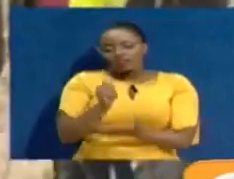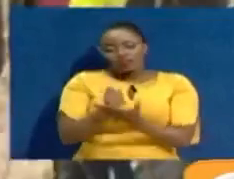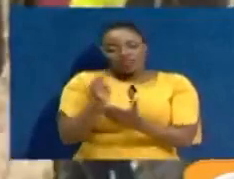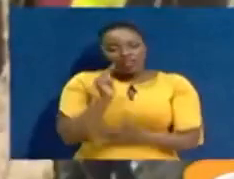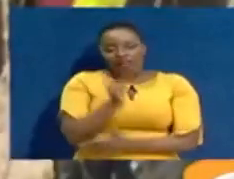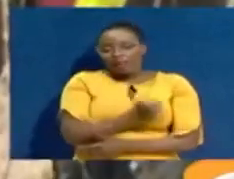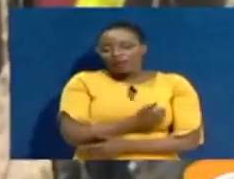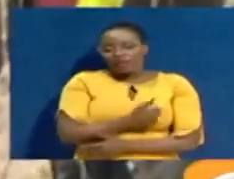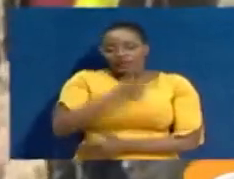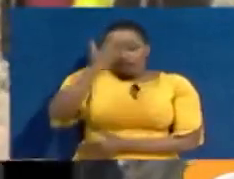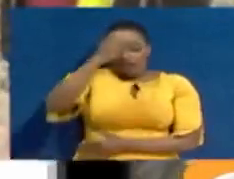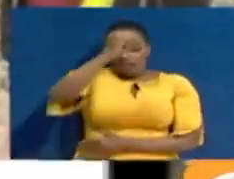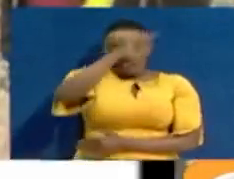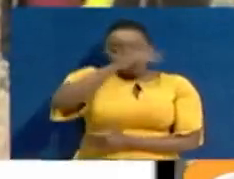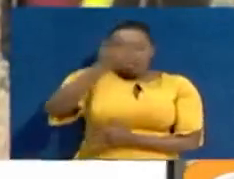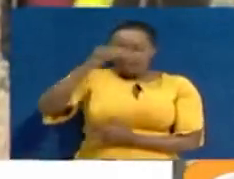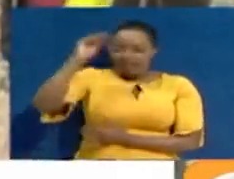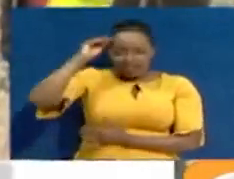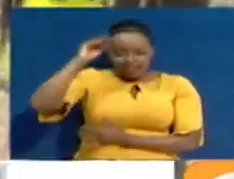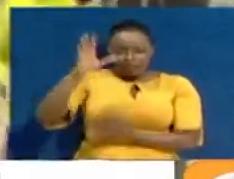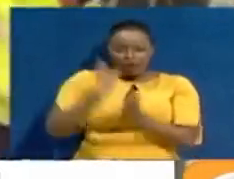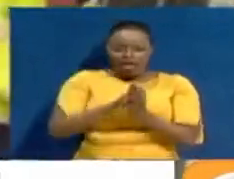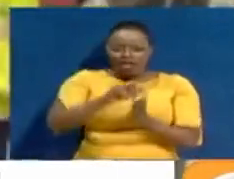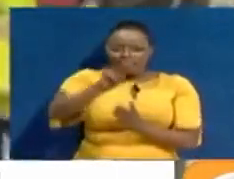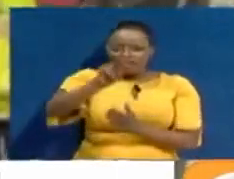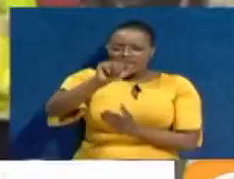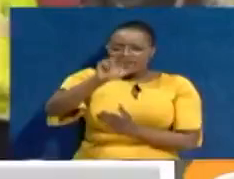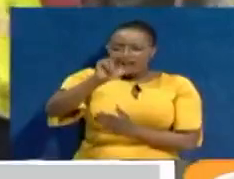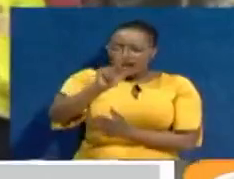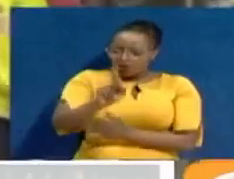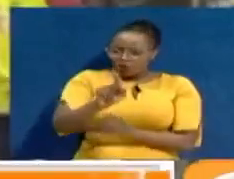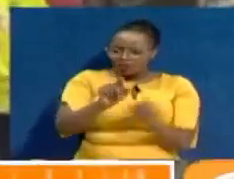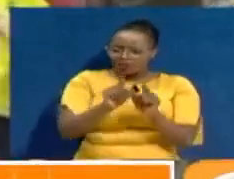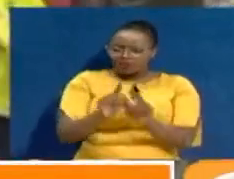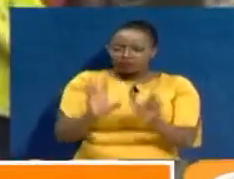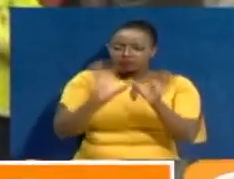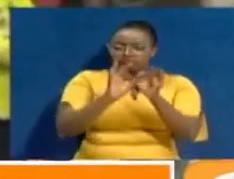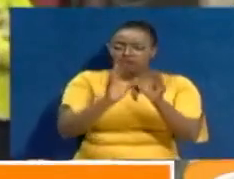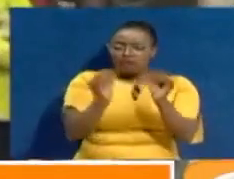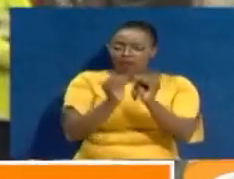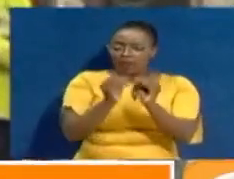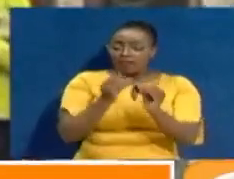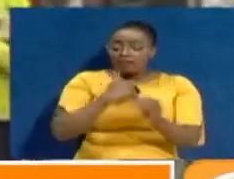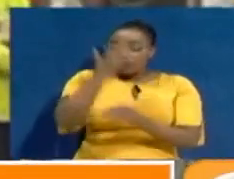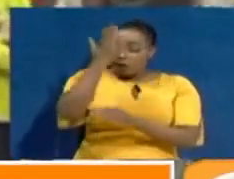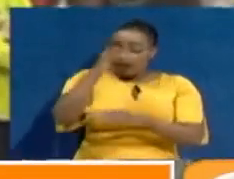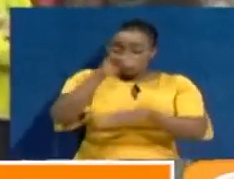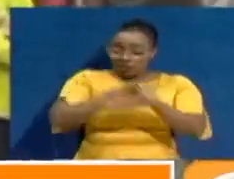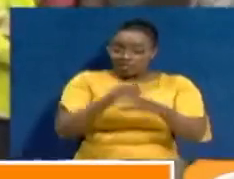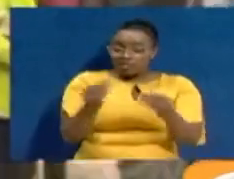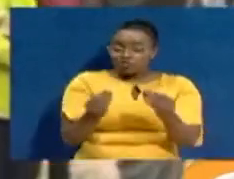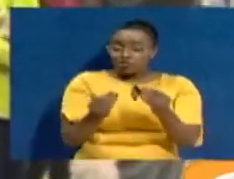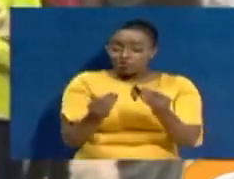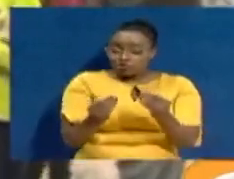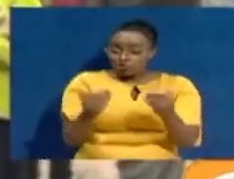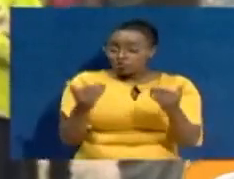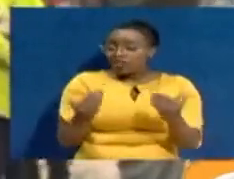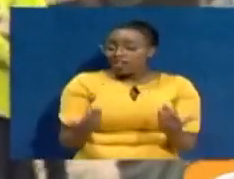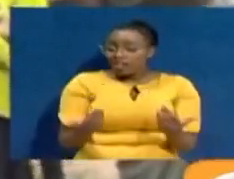tusaidiwe. Kajiado na kaunti ya Kiambu na kaunti ya Narok wote washikane watatu kukuwe na mkutano ndio suluhisho lipatikane, na